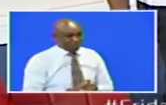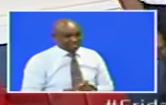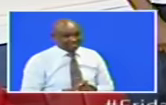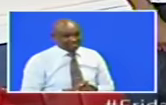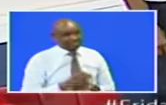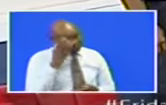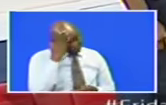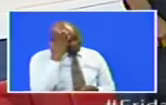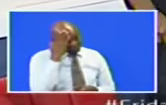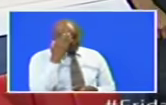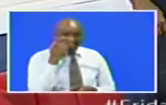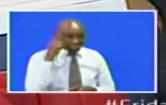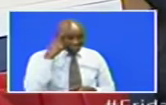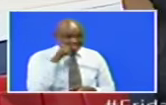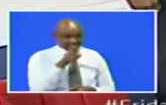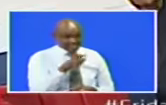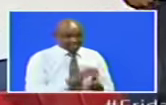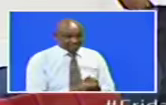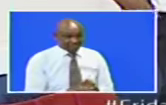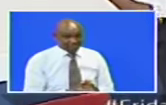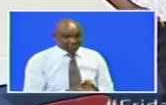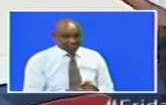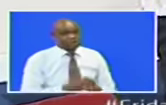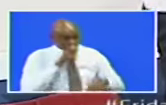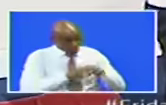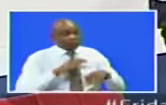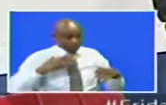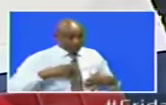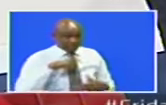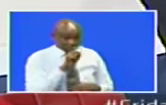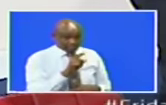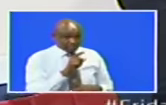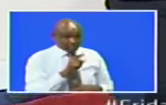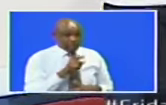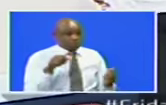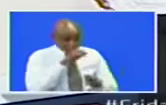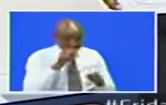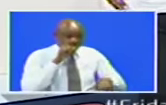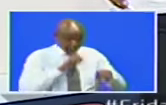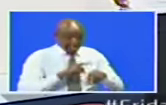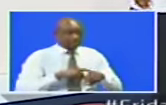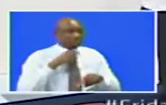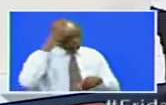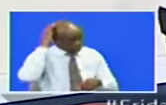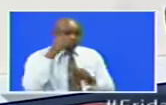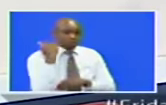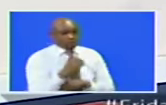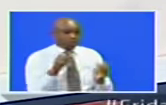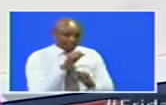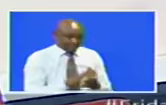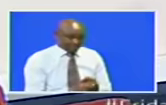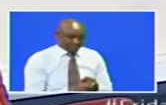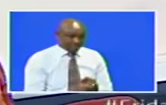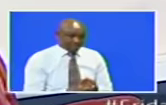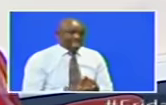Yeah, you know, and I don't think, I think it's good for people to drive when they're safe. Right. And I don't